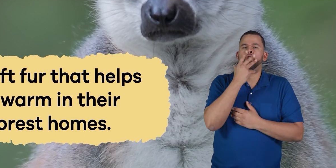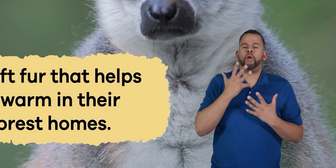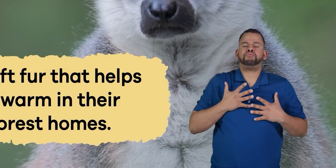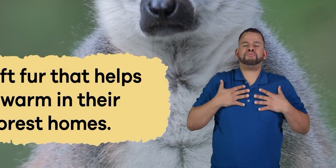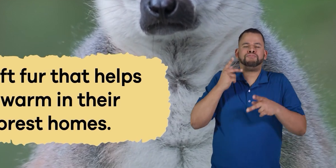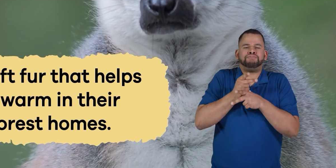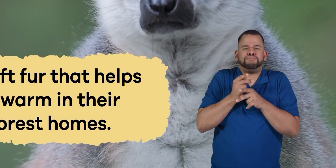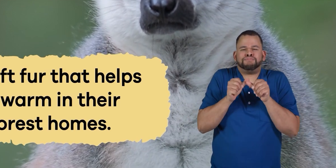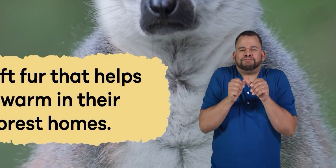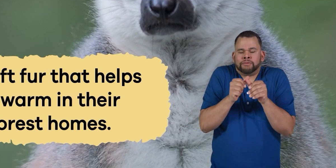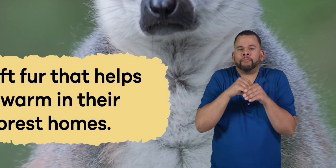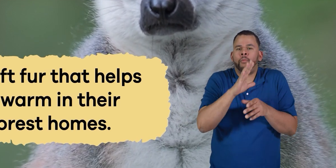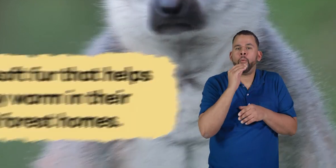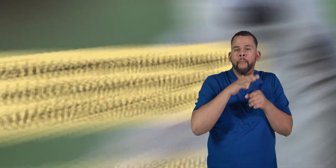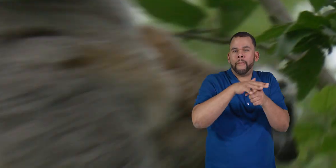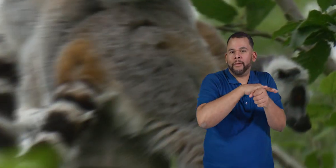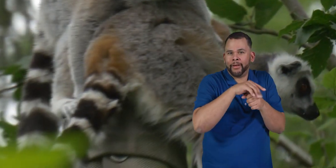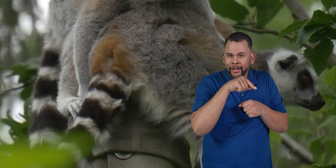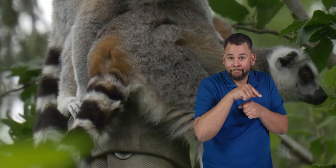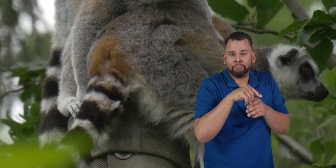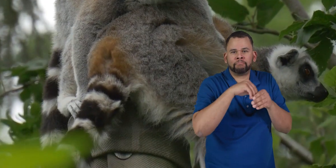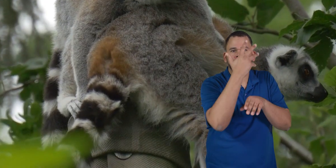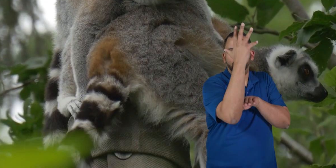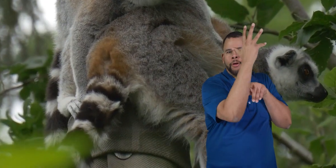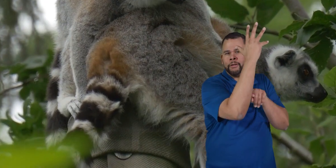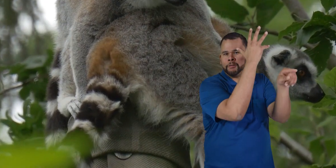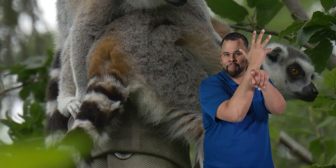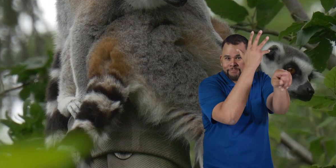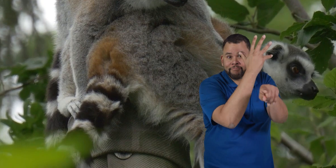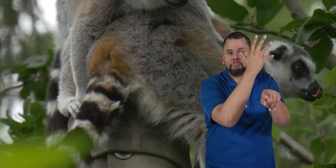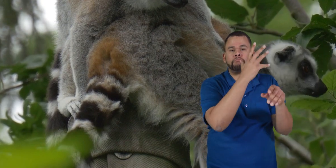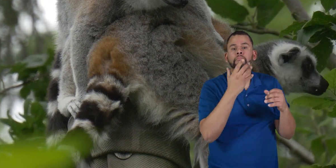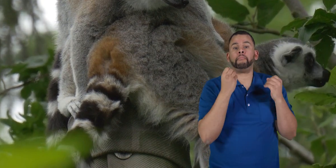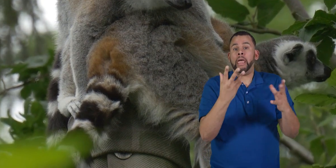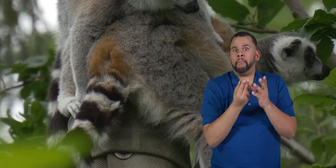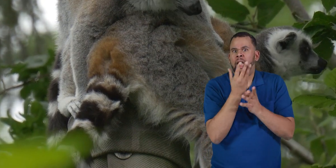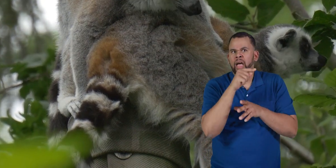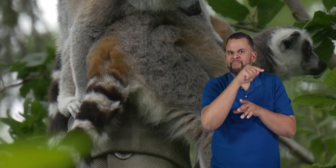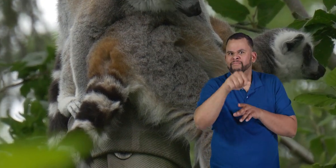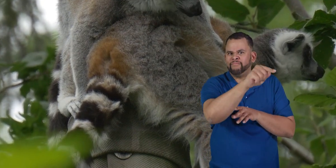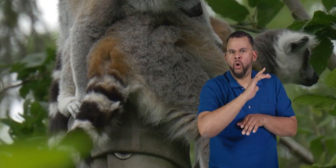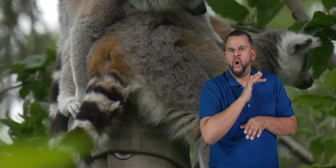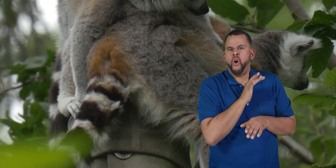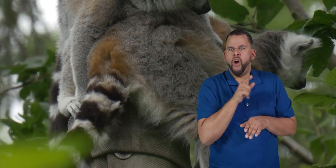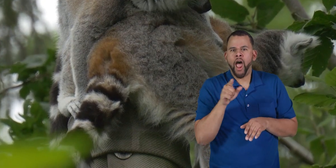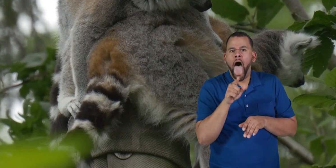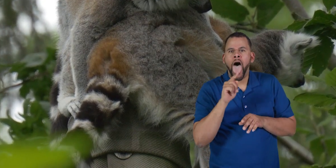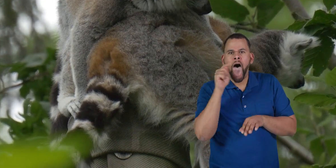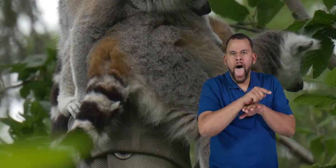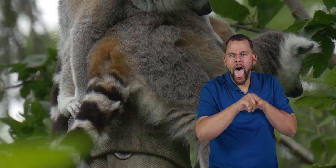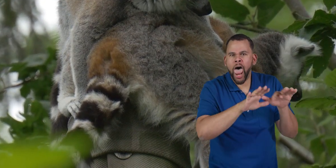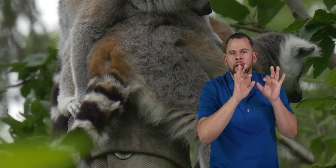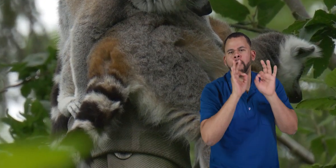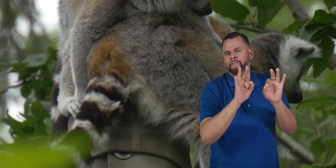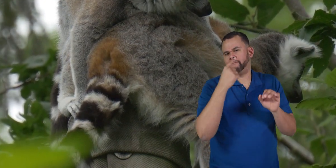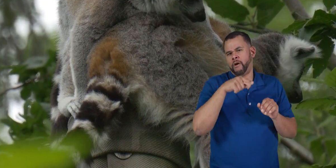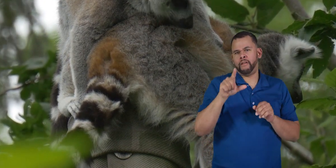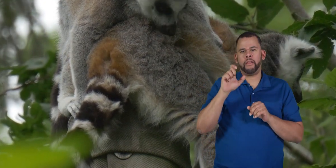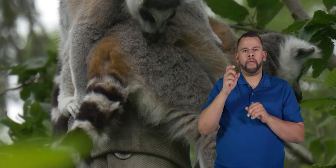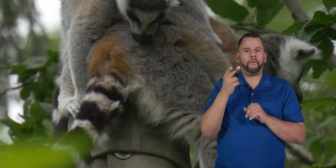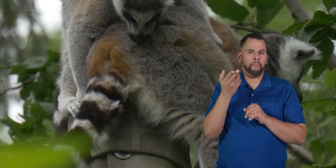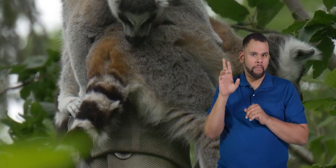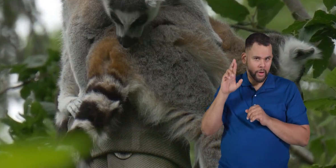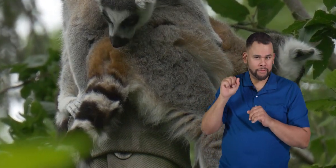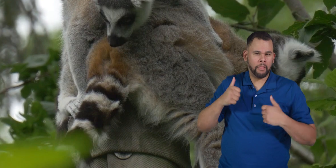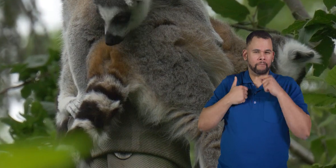warm in their tropical forest homes these forests are filled with tall trees and many plants making them the perfect